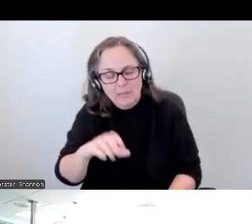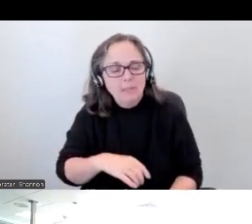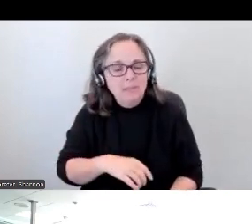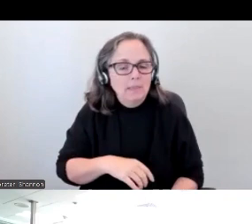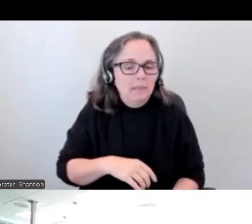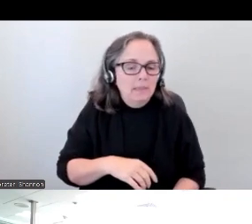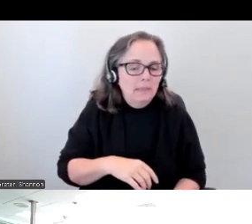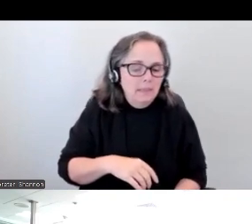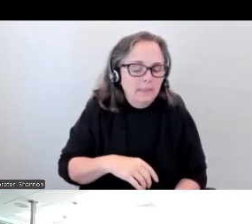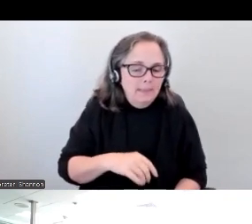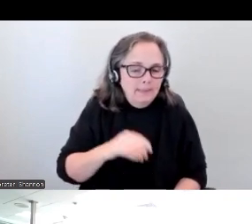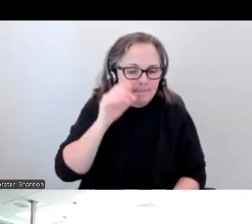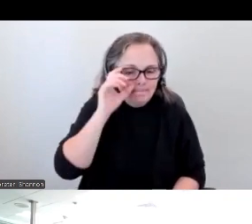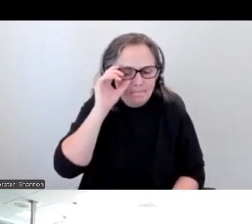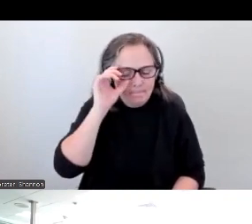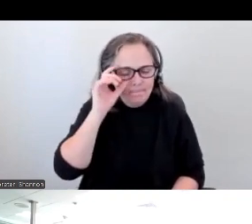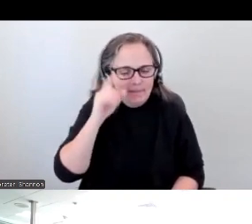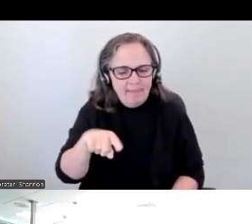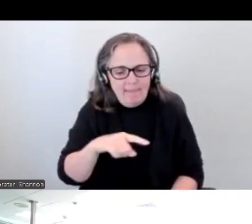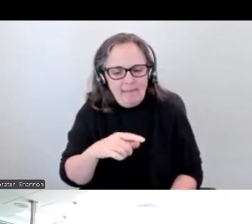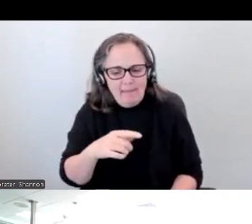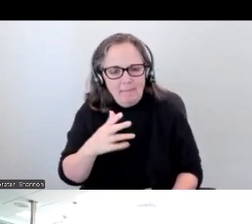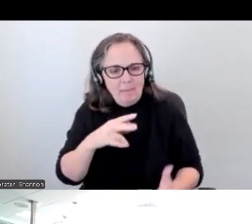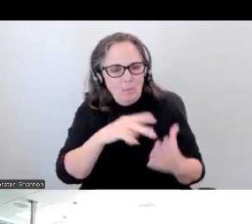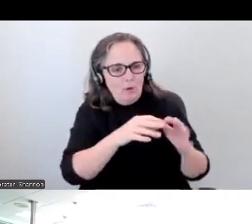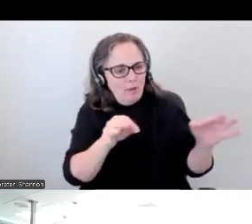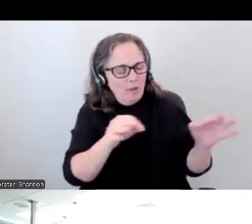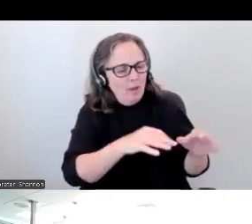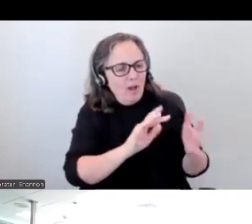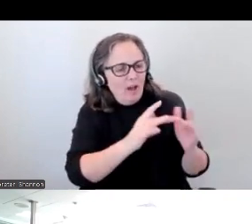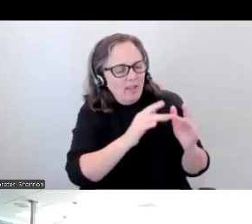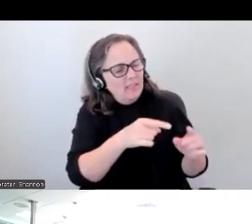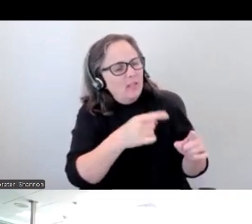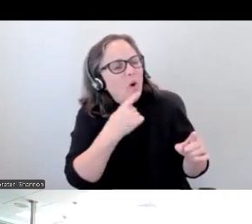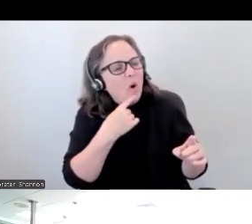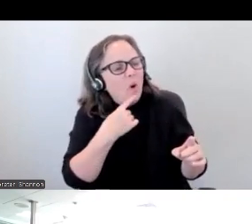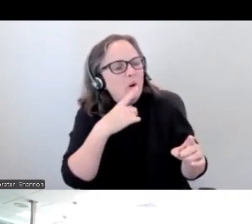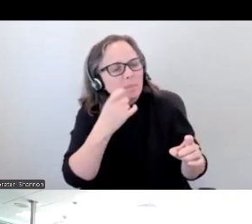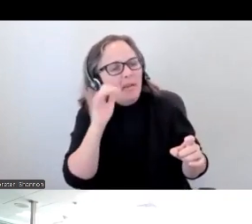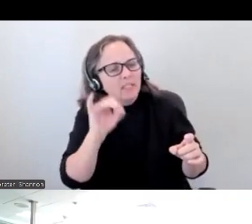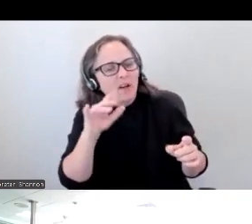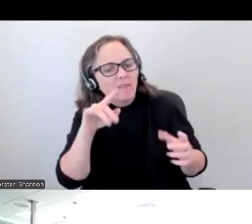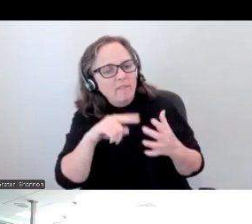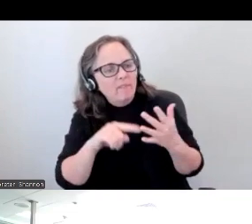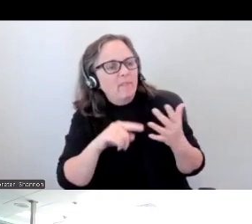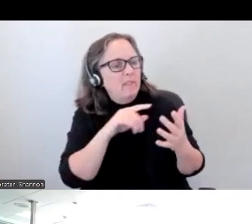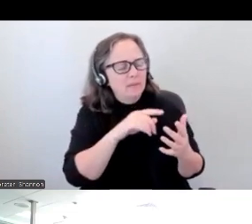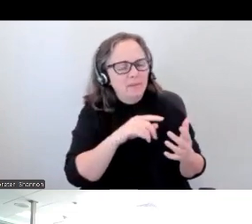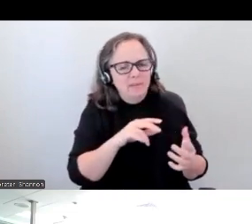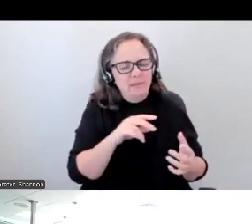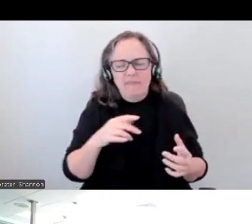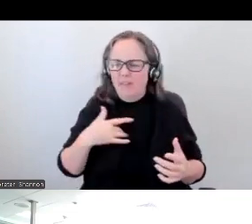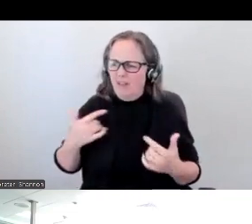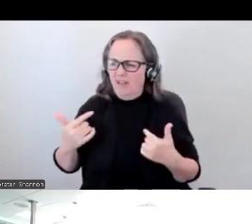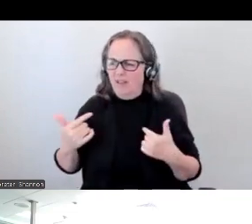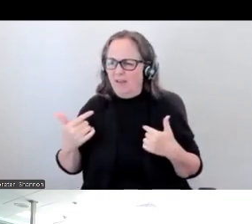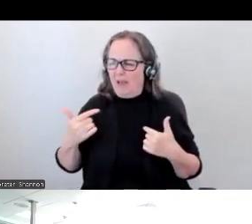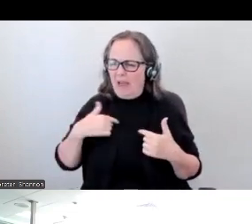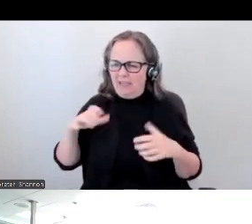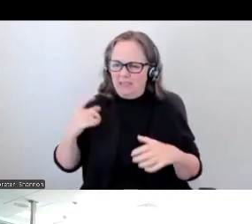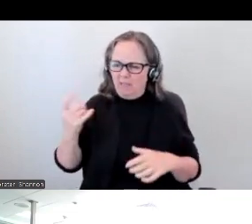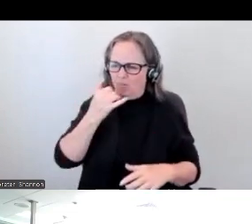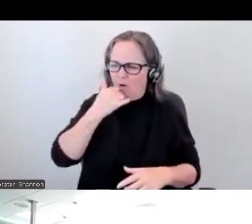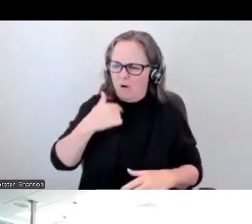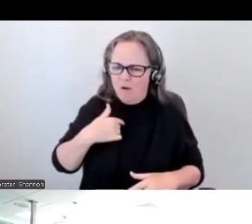and they might read online that it's X factor or Y factor, and then they feel they did something